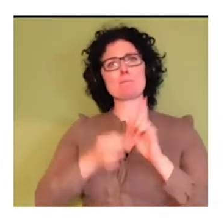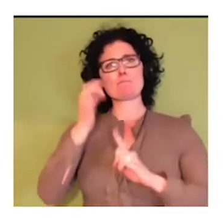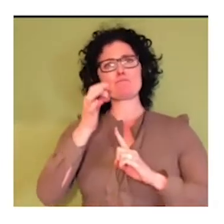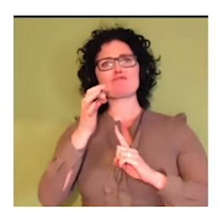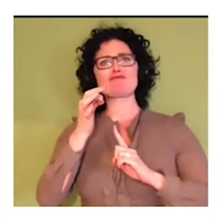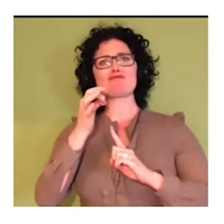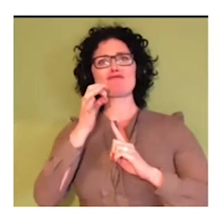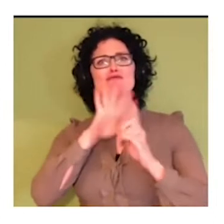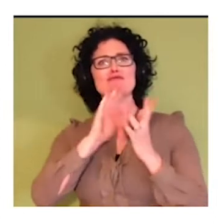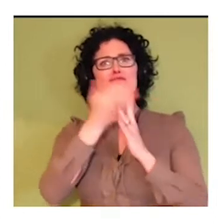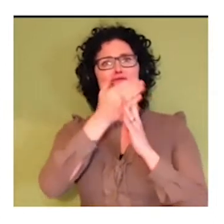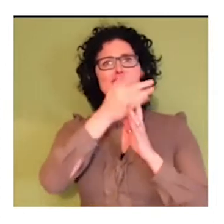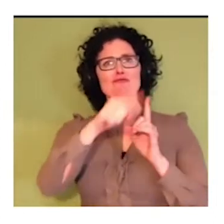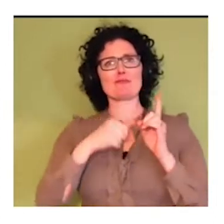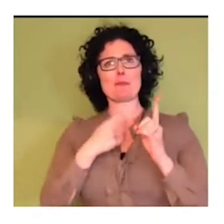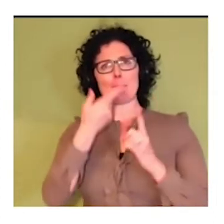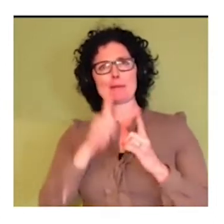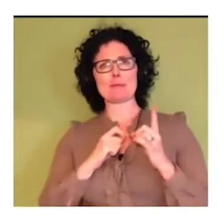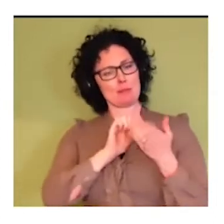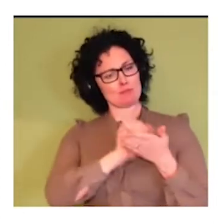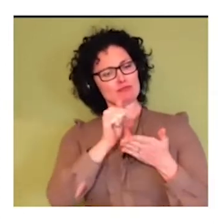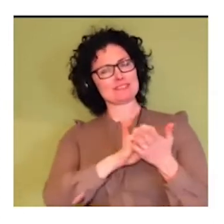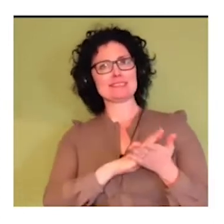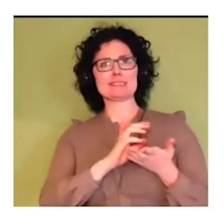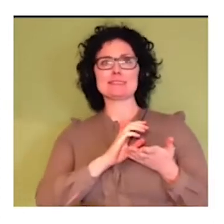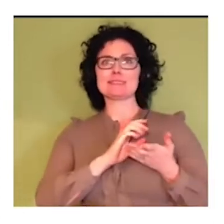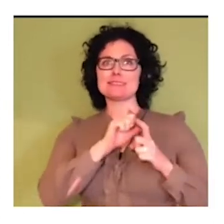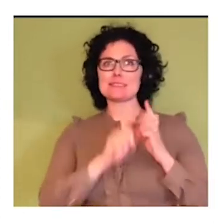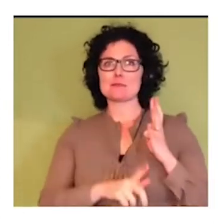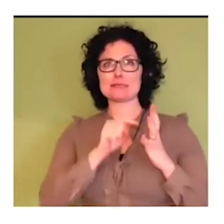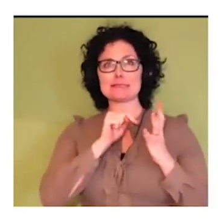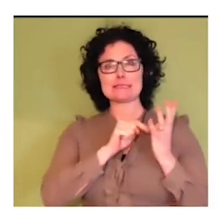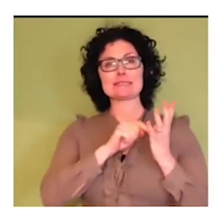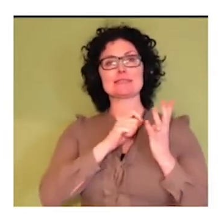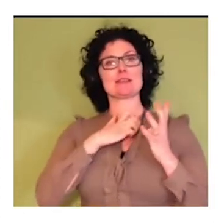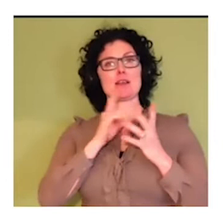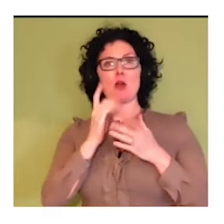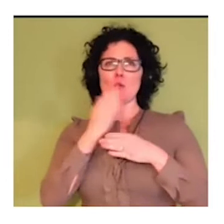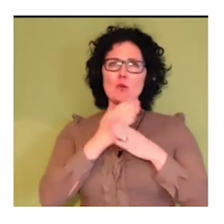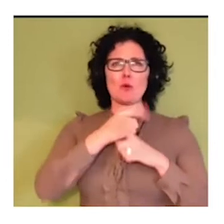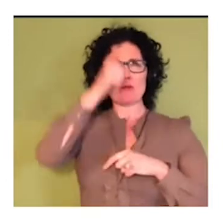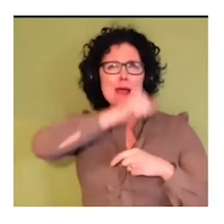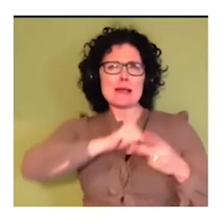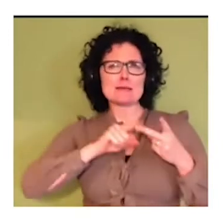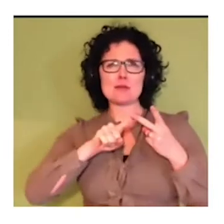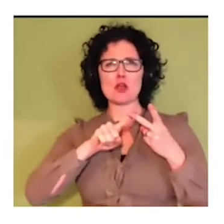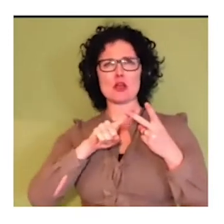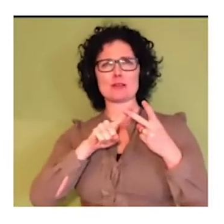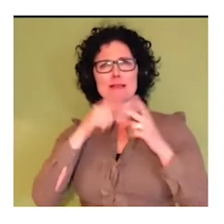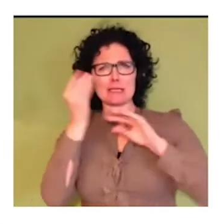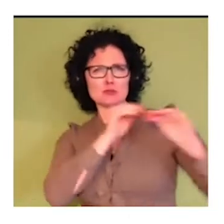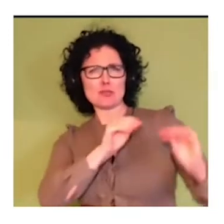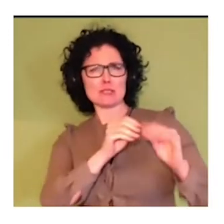disabilities. In that role, I work with disability organisations, accessibility experts, education